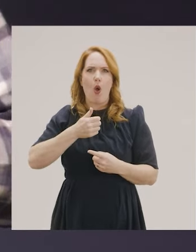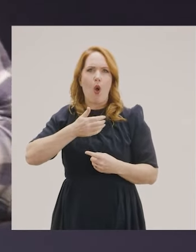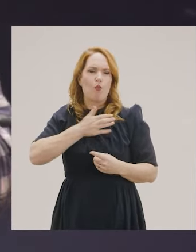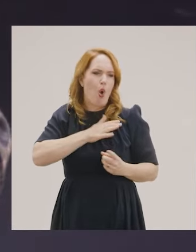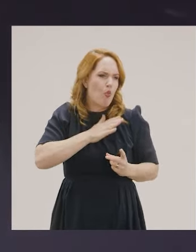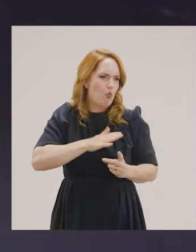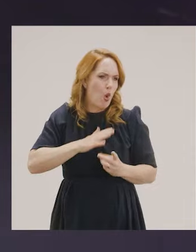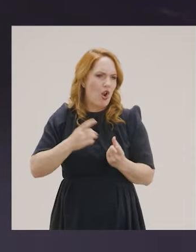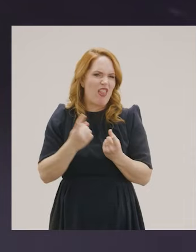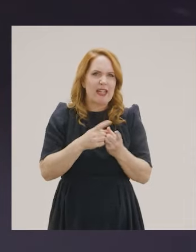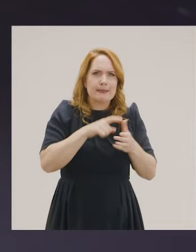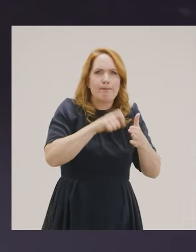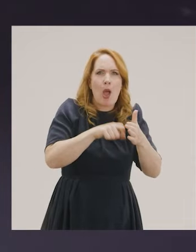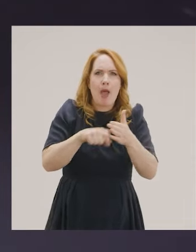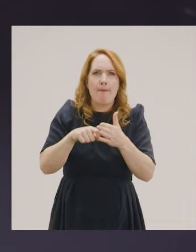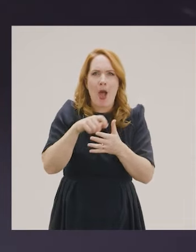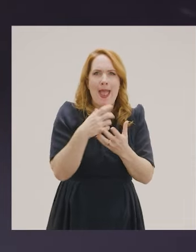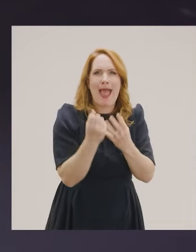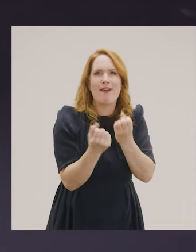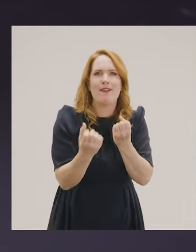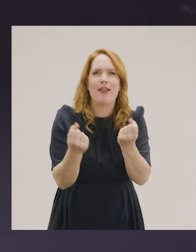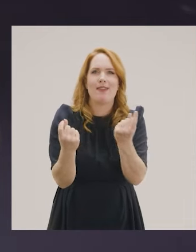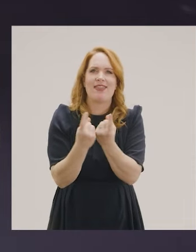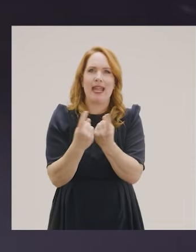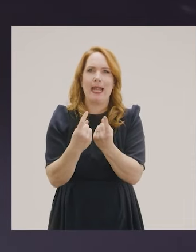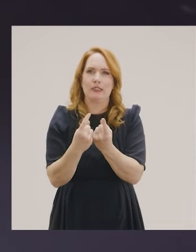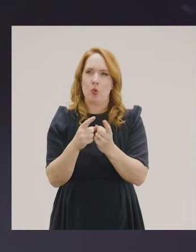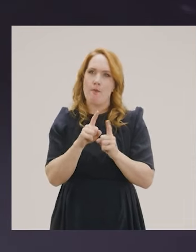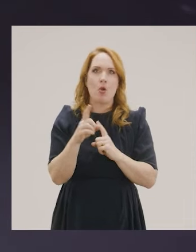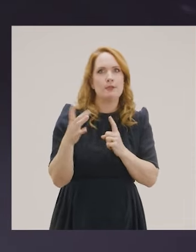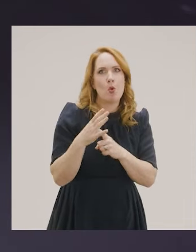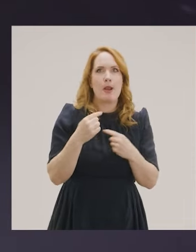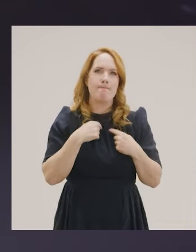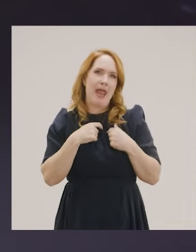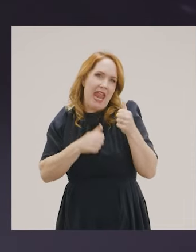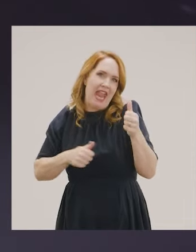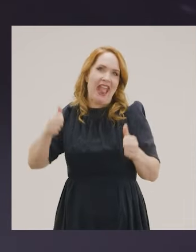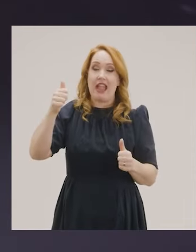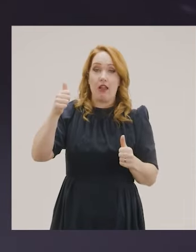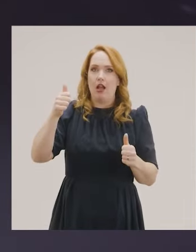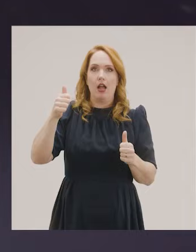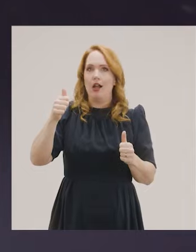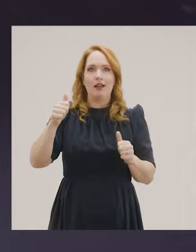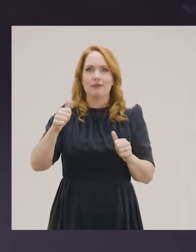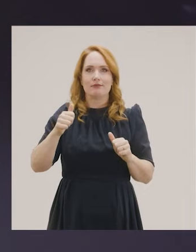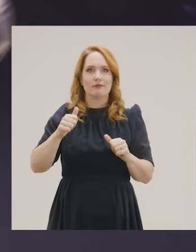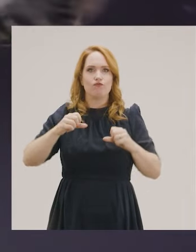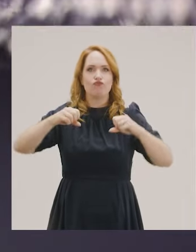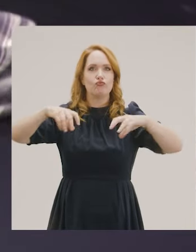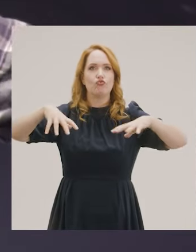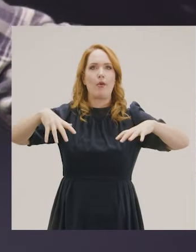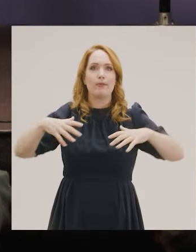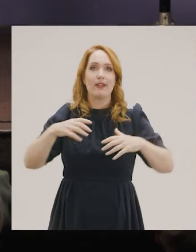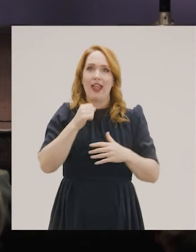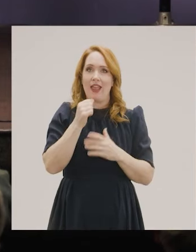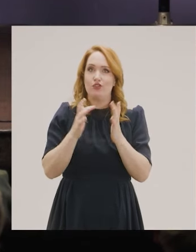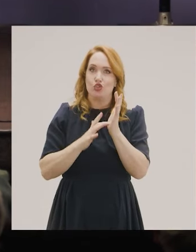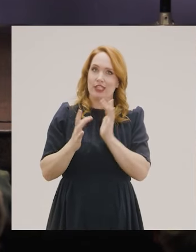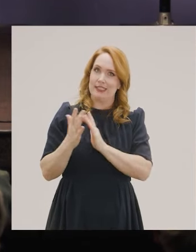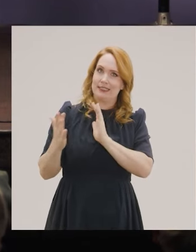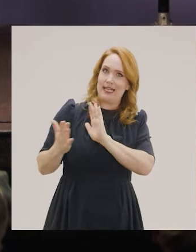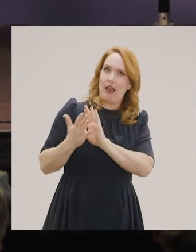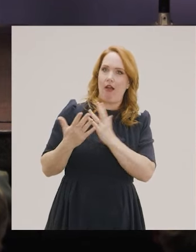the consumerism and the me spirit that they had over them was broken when people